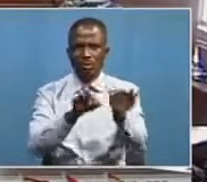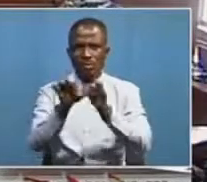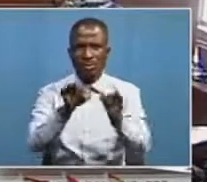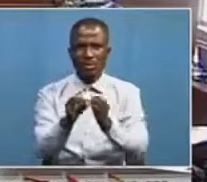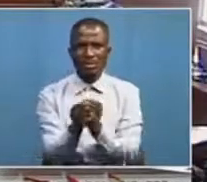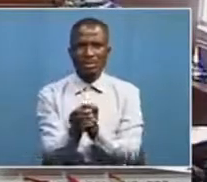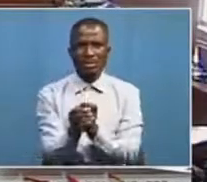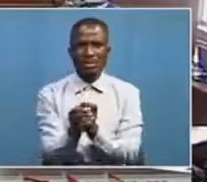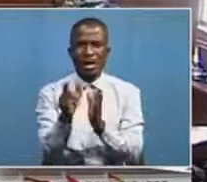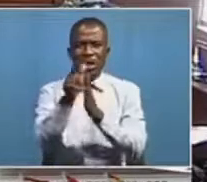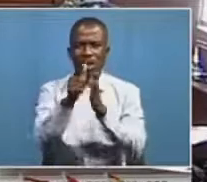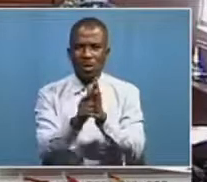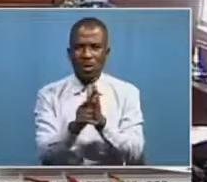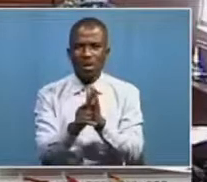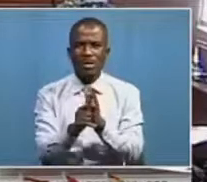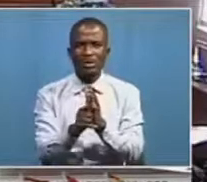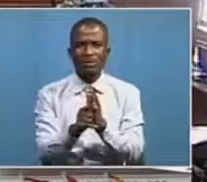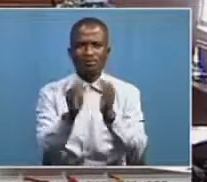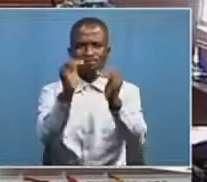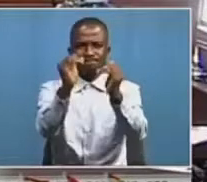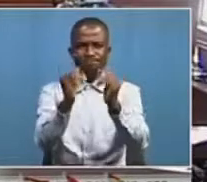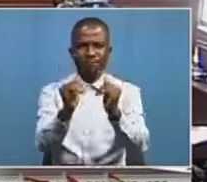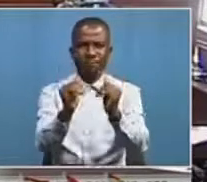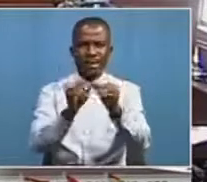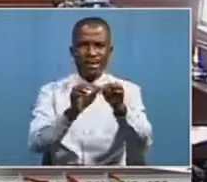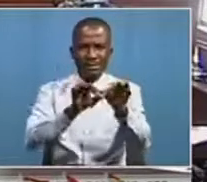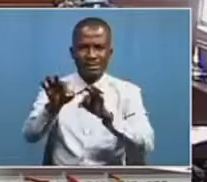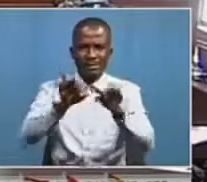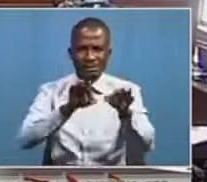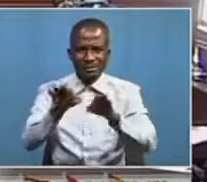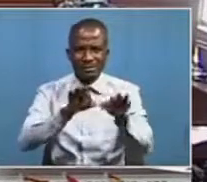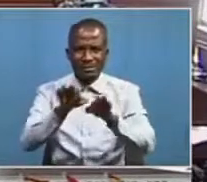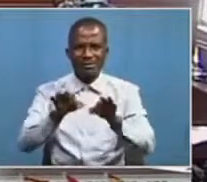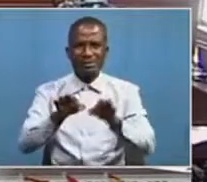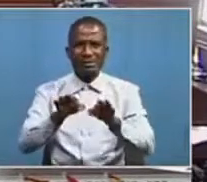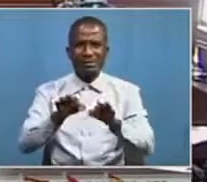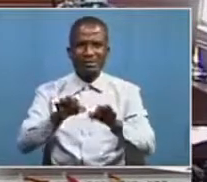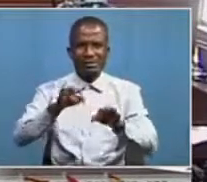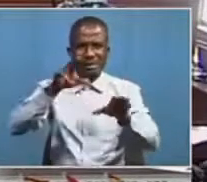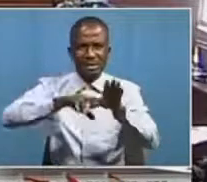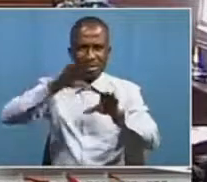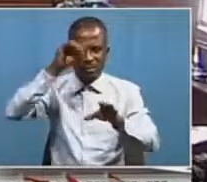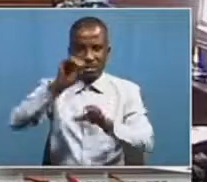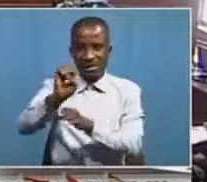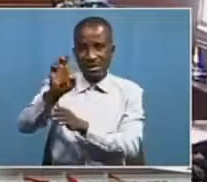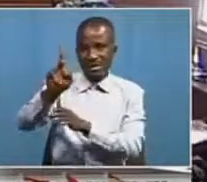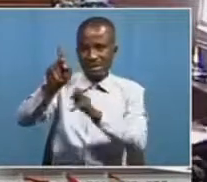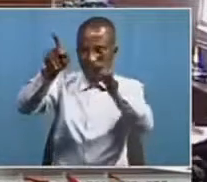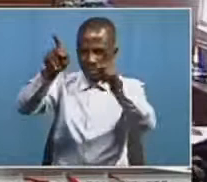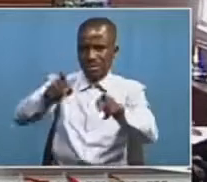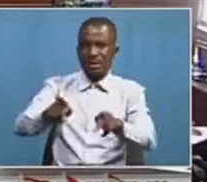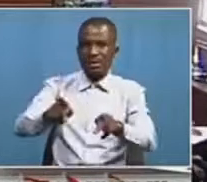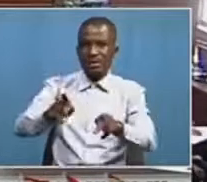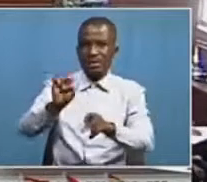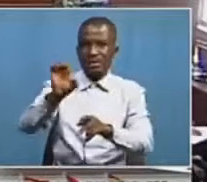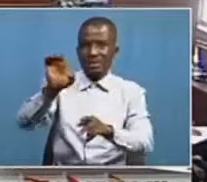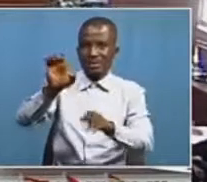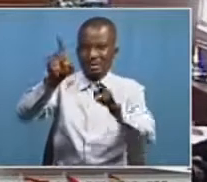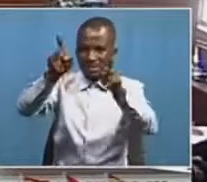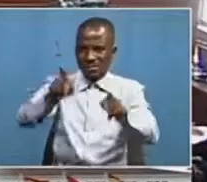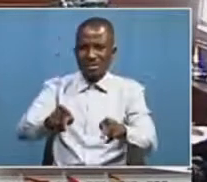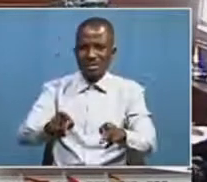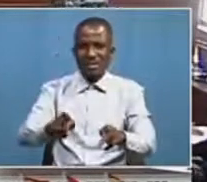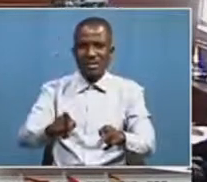quote, an instrument which A, is executed under the hand of the Chairman of the Electoral Commission and under the seal of the